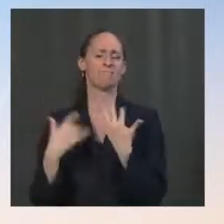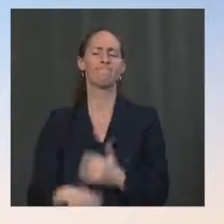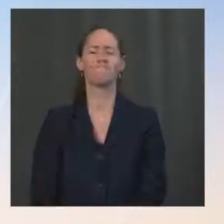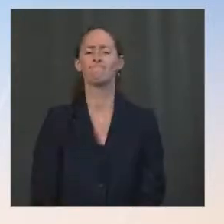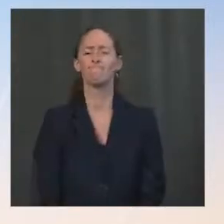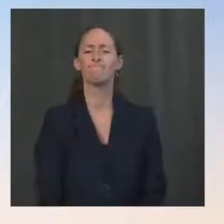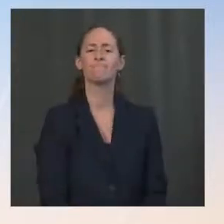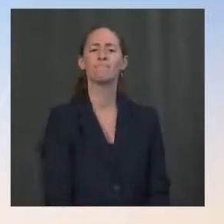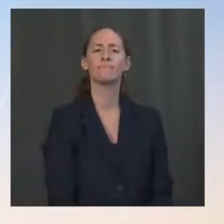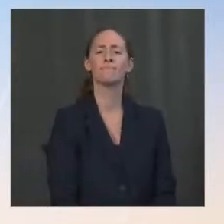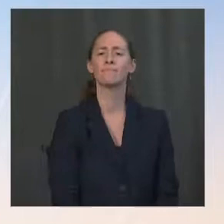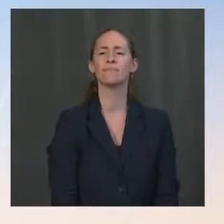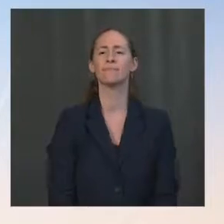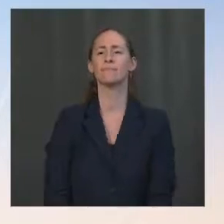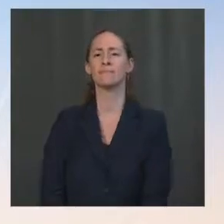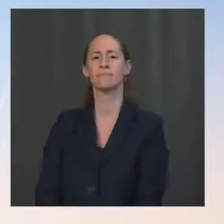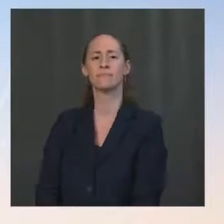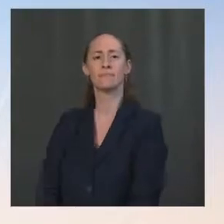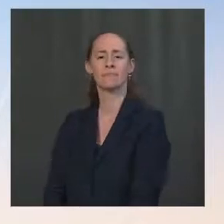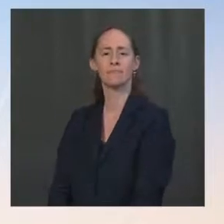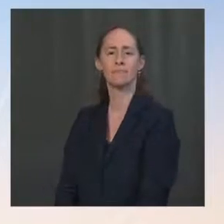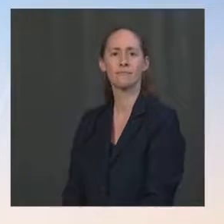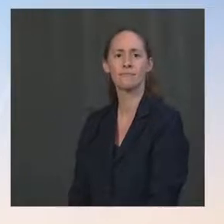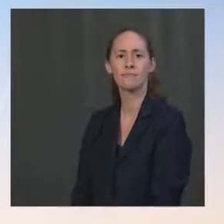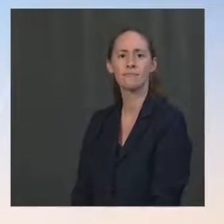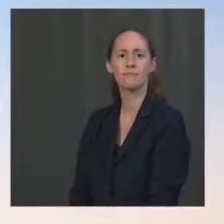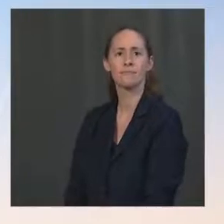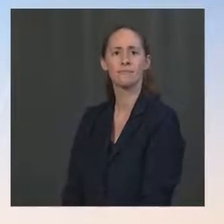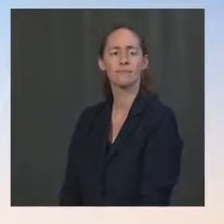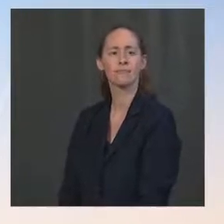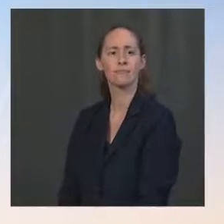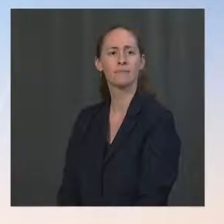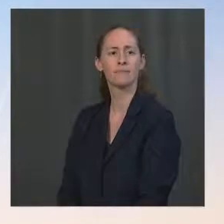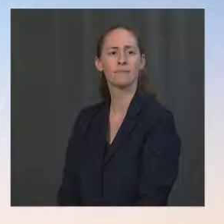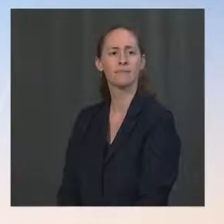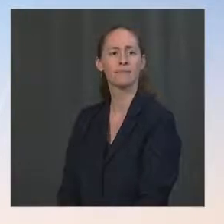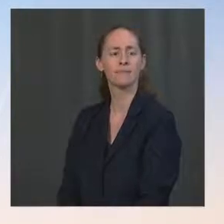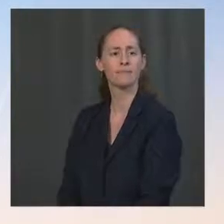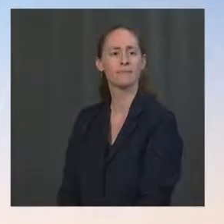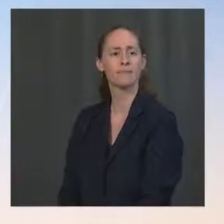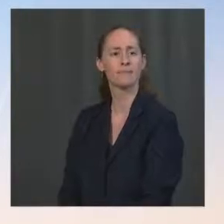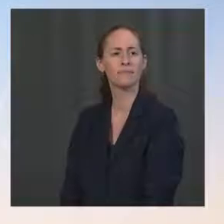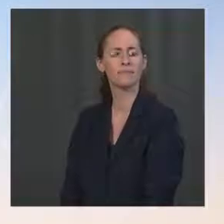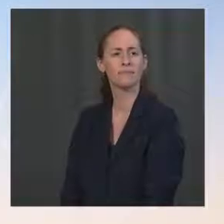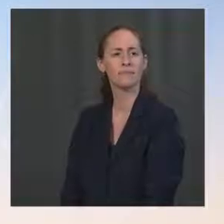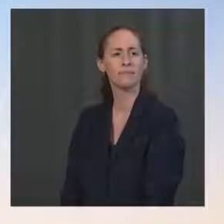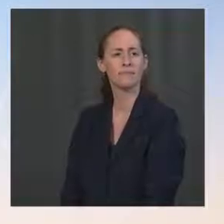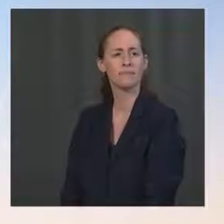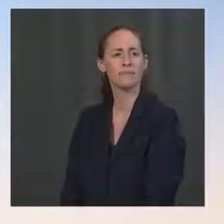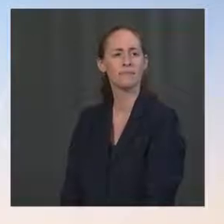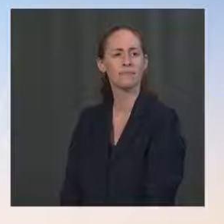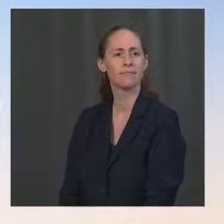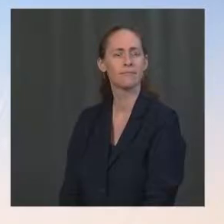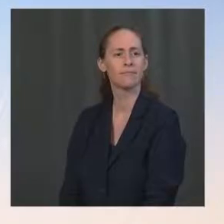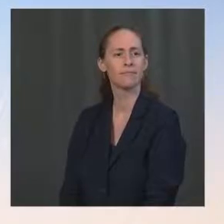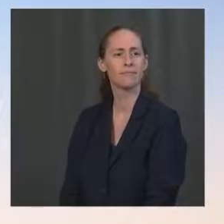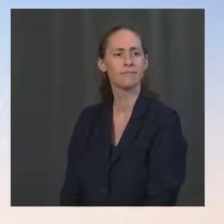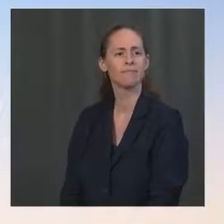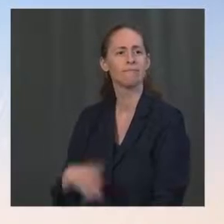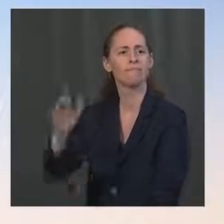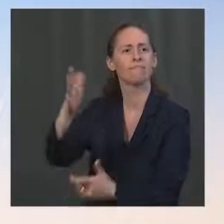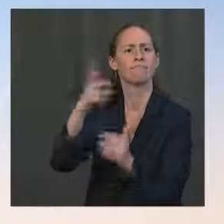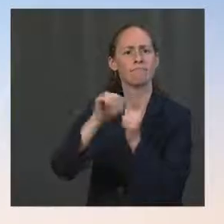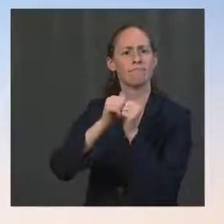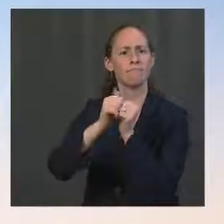president pledged to hunt down people responsible for this attack. How do you prevent that from becoming an open-ended mission, much like